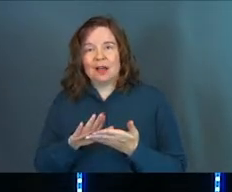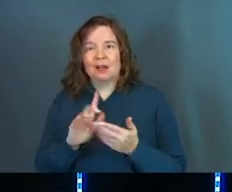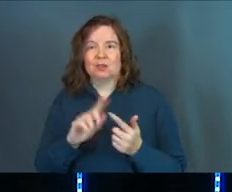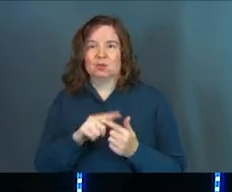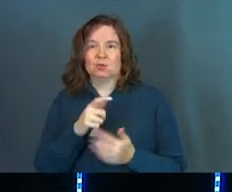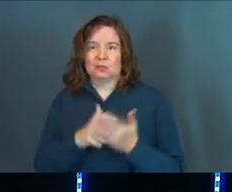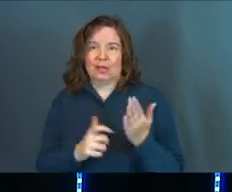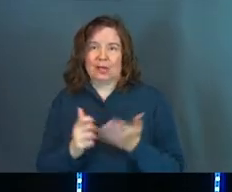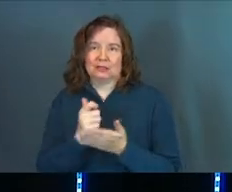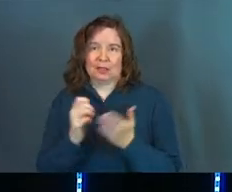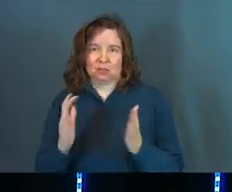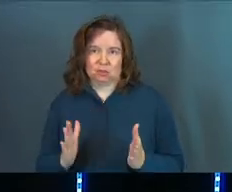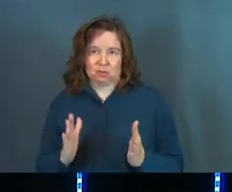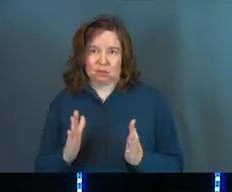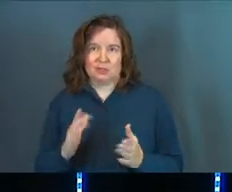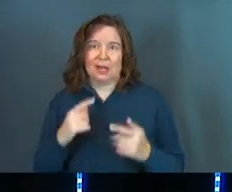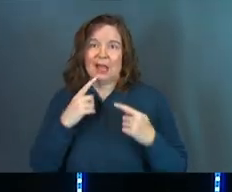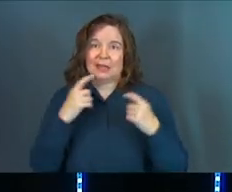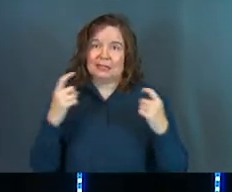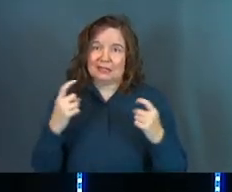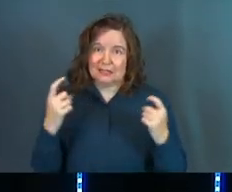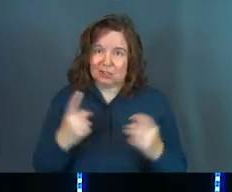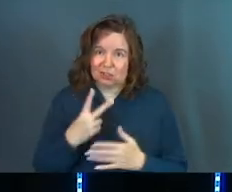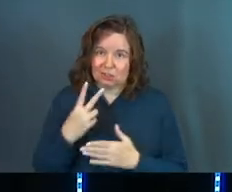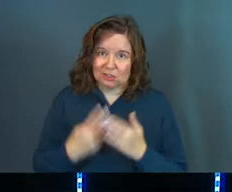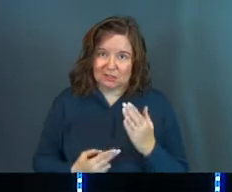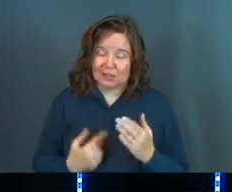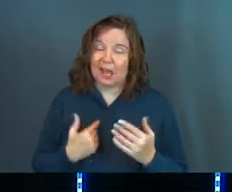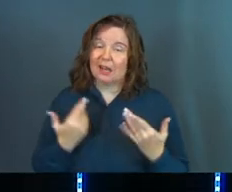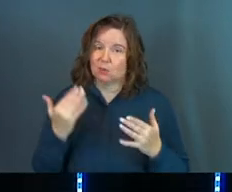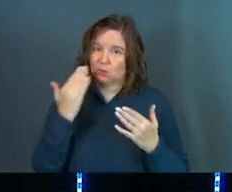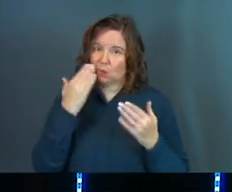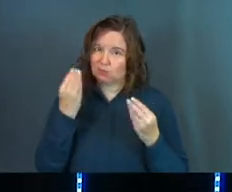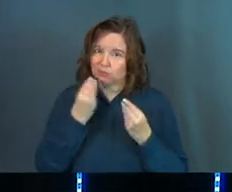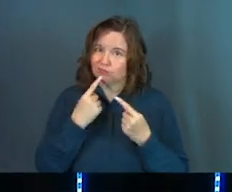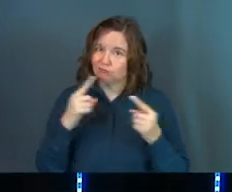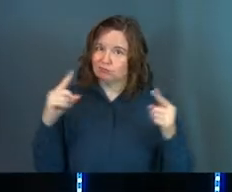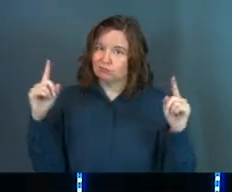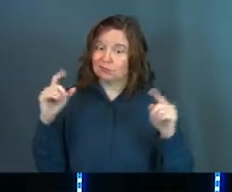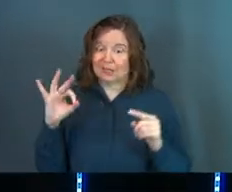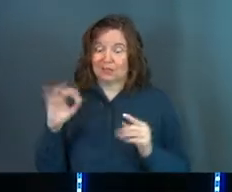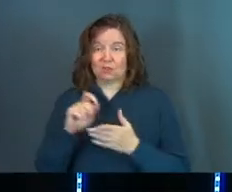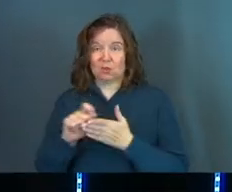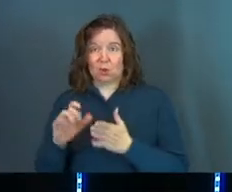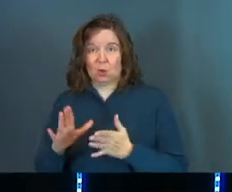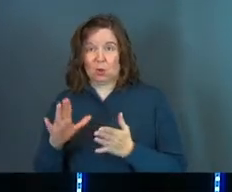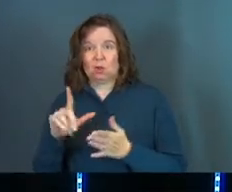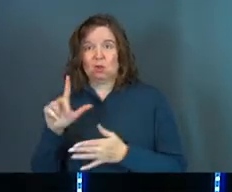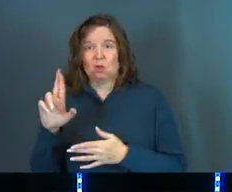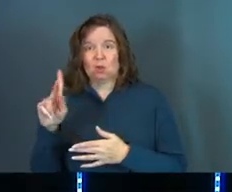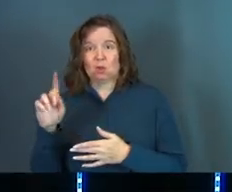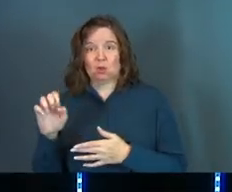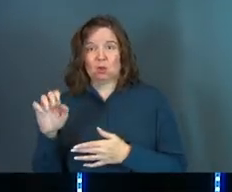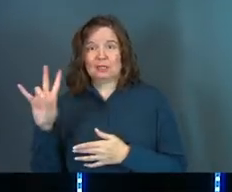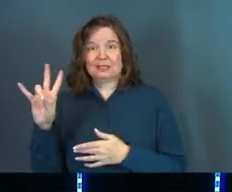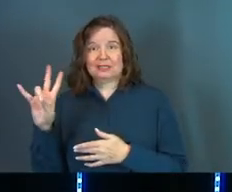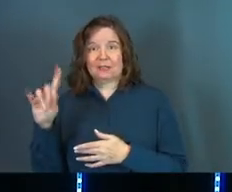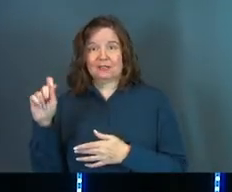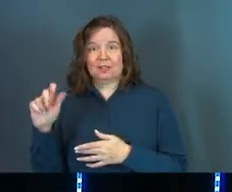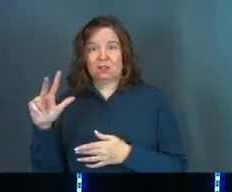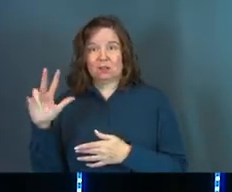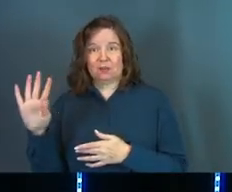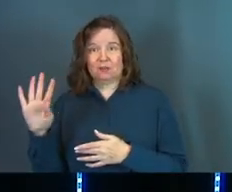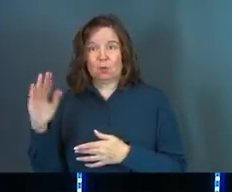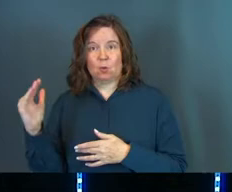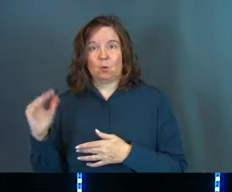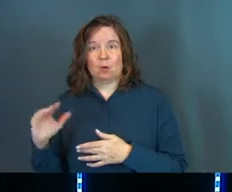to tax collectors and sinners, and it was well known. If you're a note taker today, Luke 7:34,